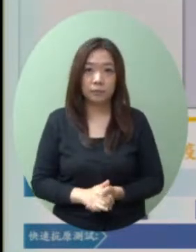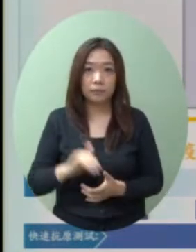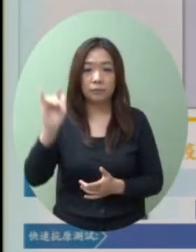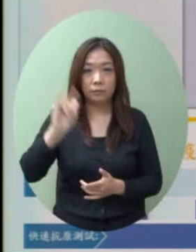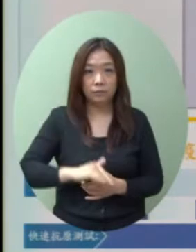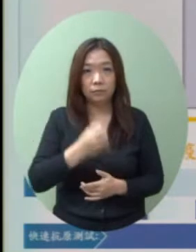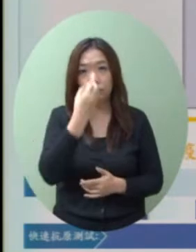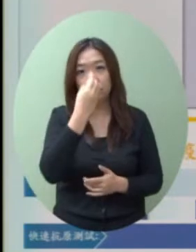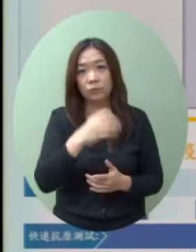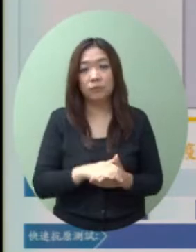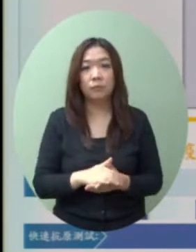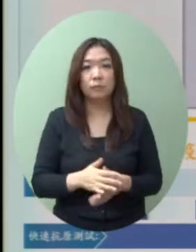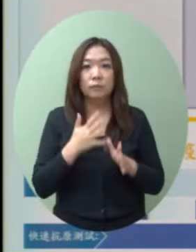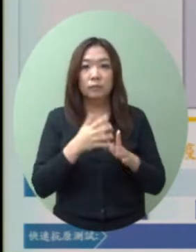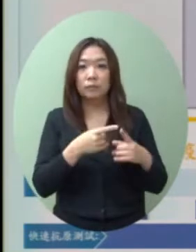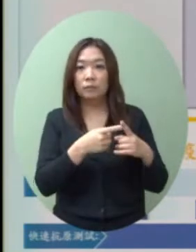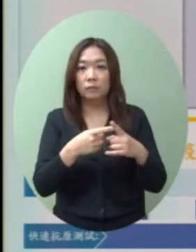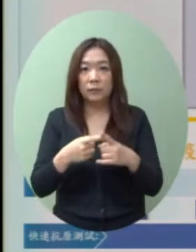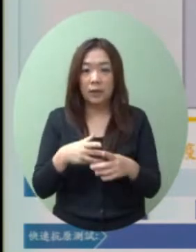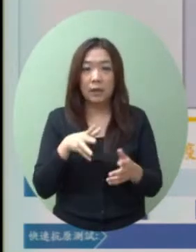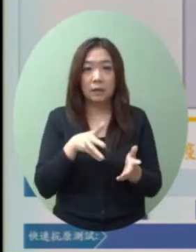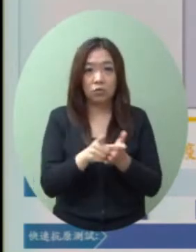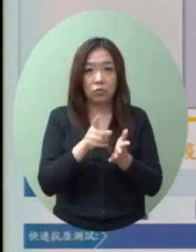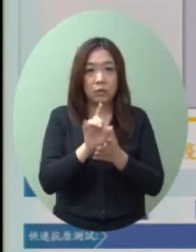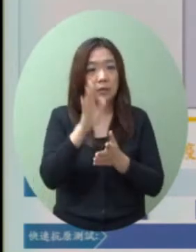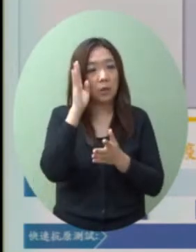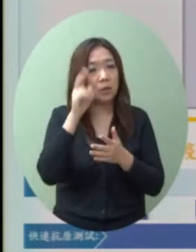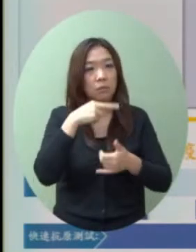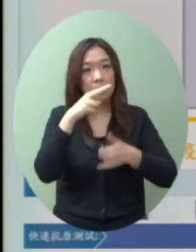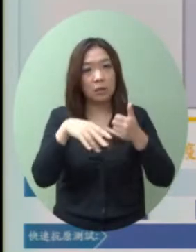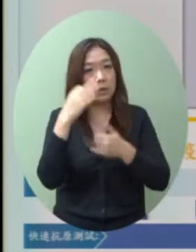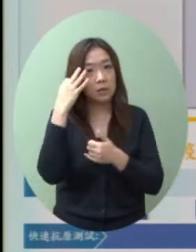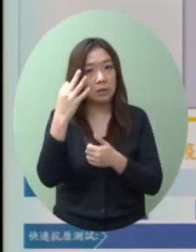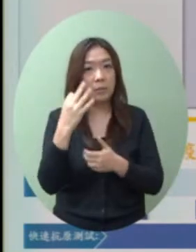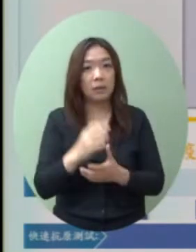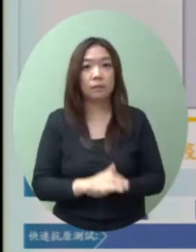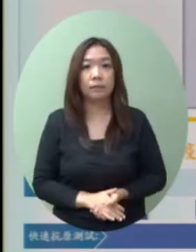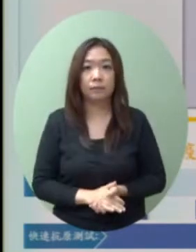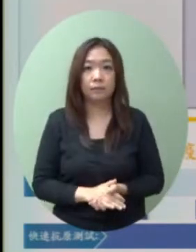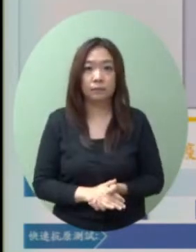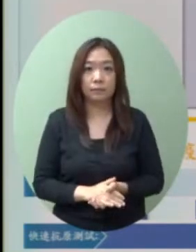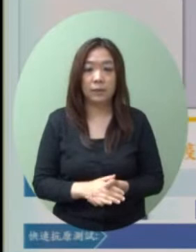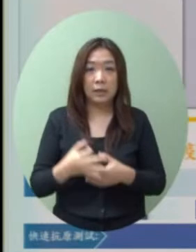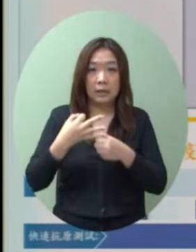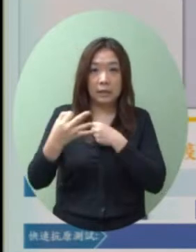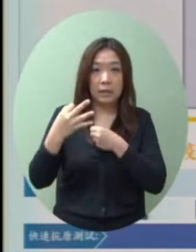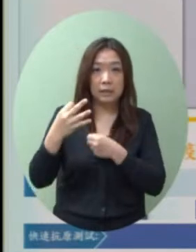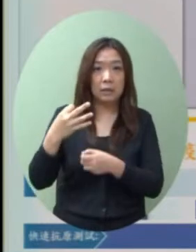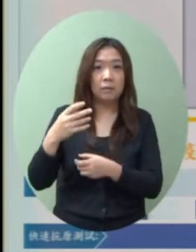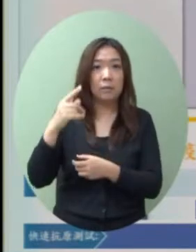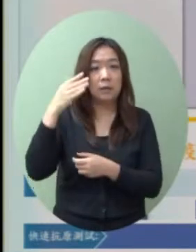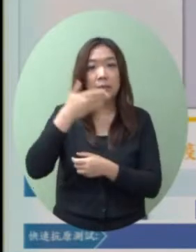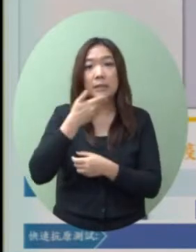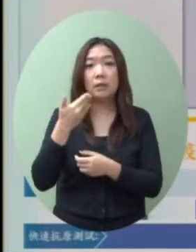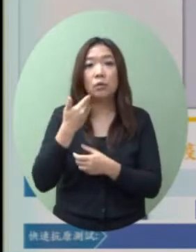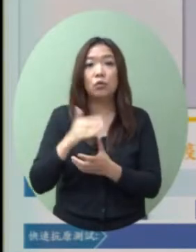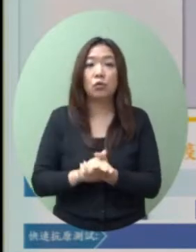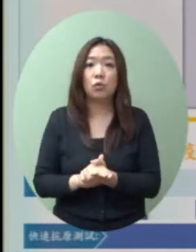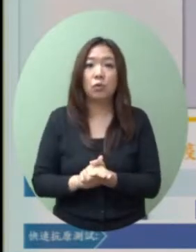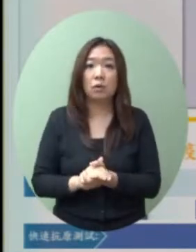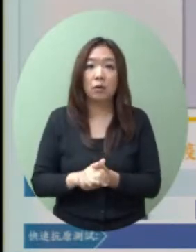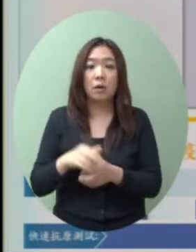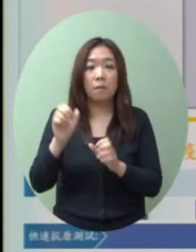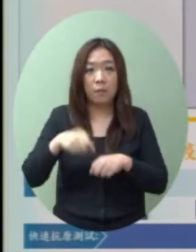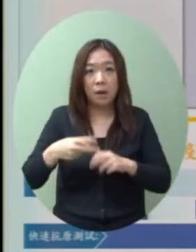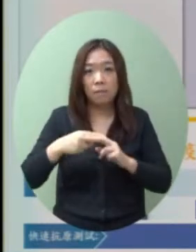quarantine arrangements as well as medical surveillance of those arriving from overseas and from Taiwan. For arrivals, they spend 3 nights in